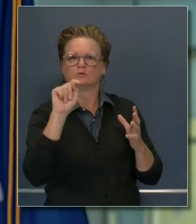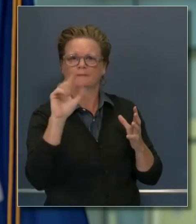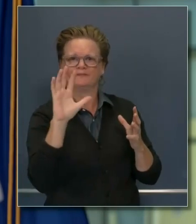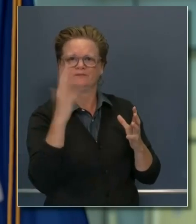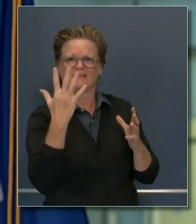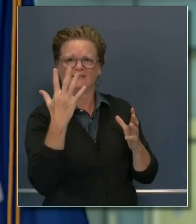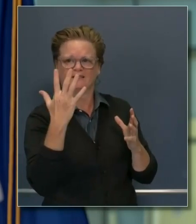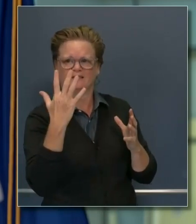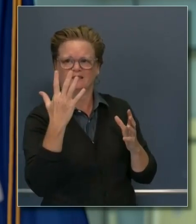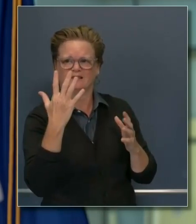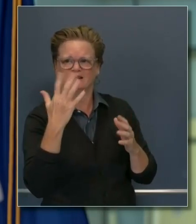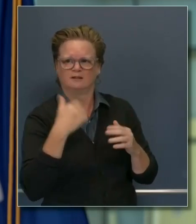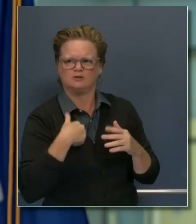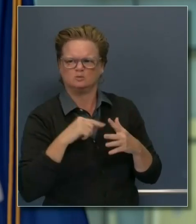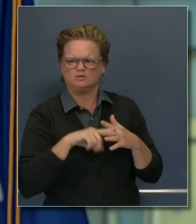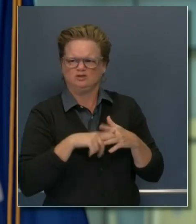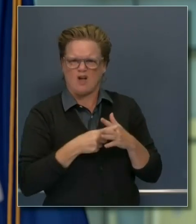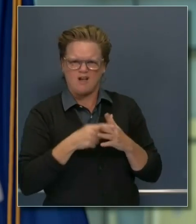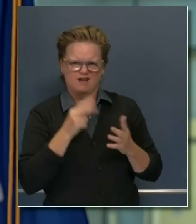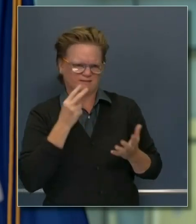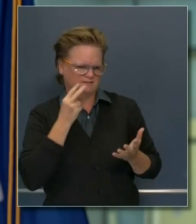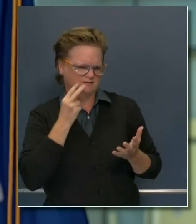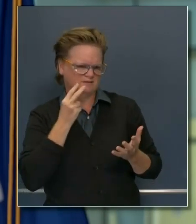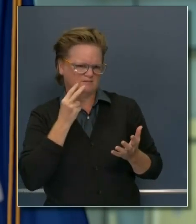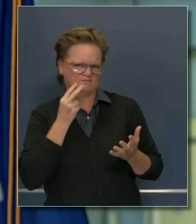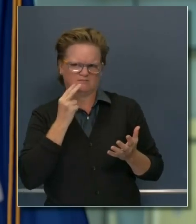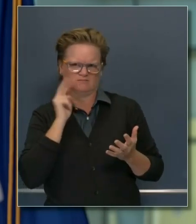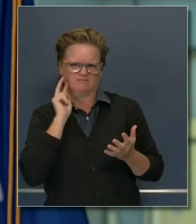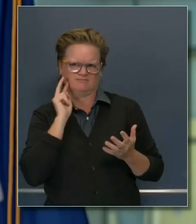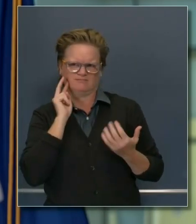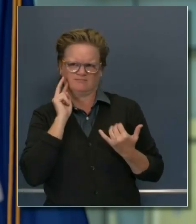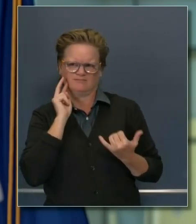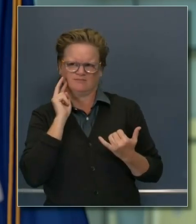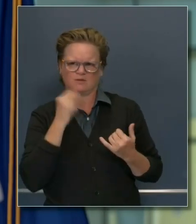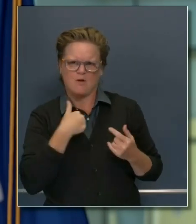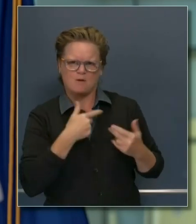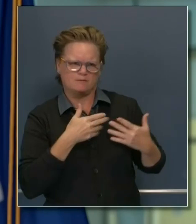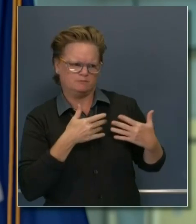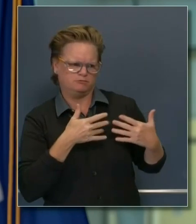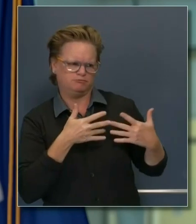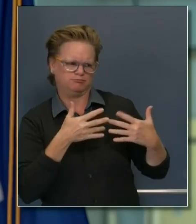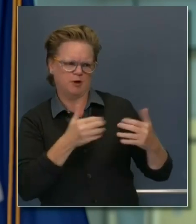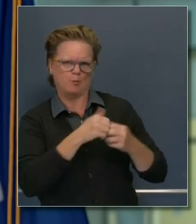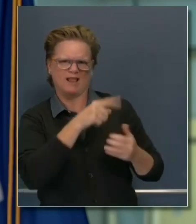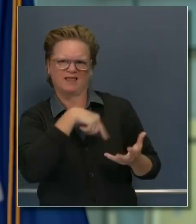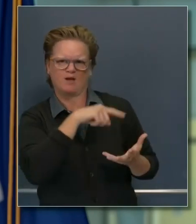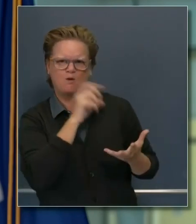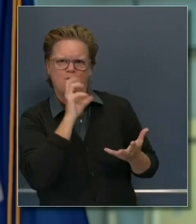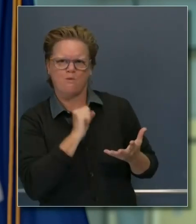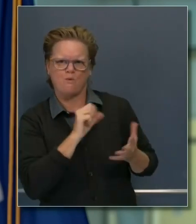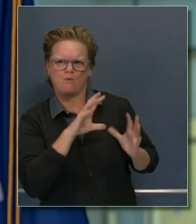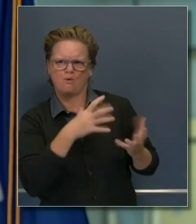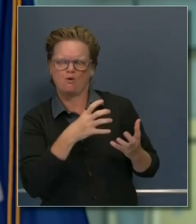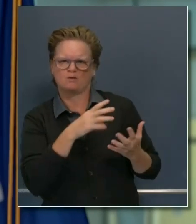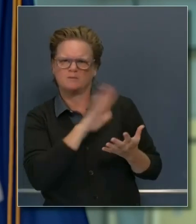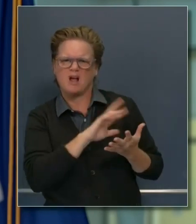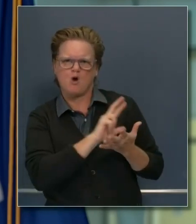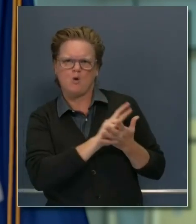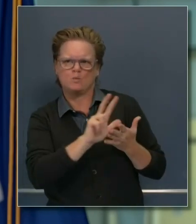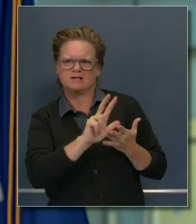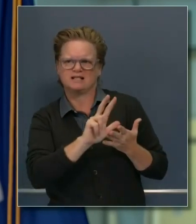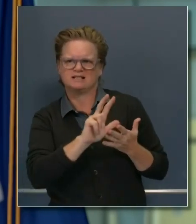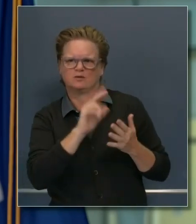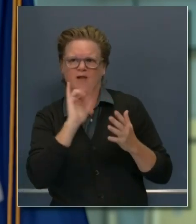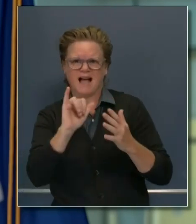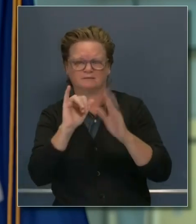weekend. We didn't want to delay it even a day. But that three-week process within that 3 week is the goal, and